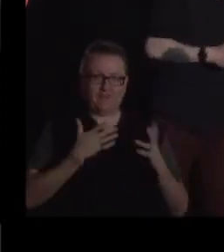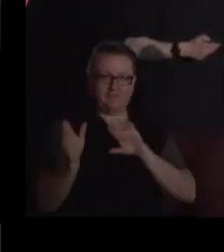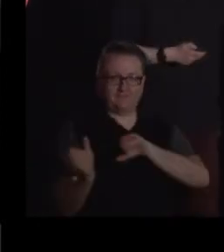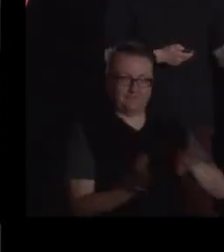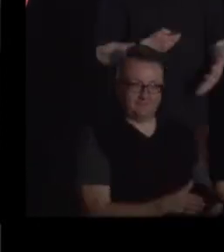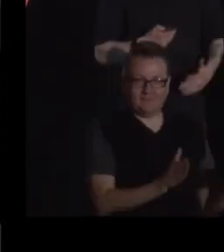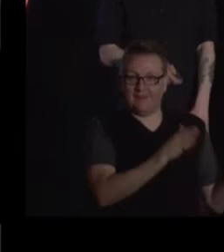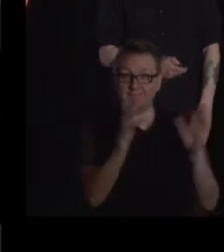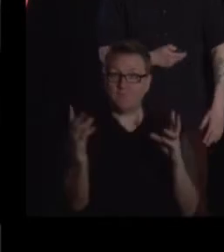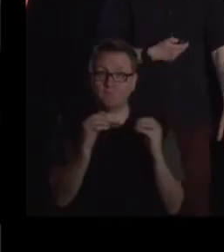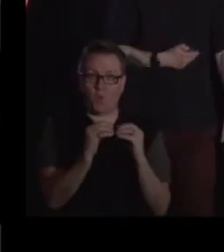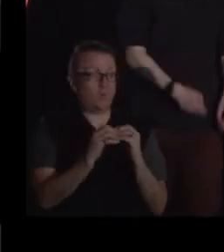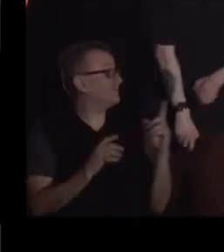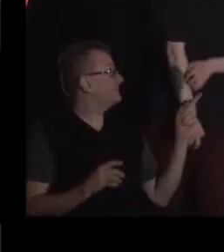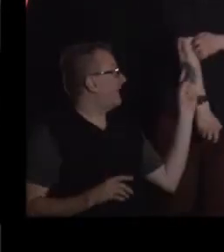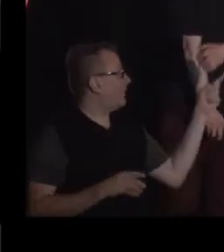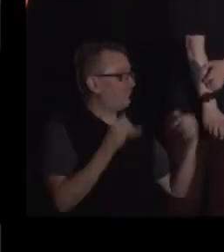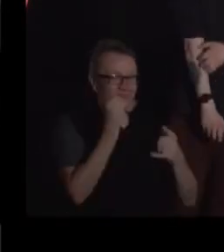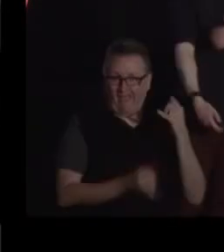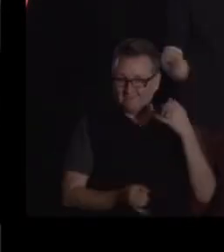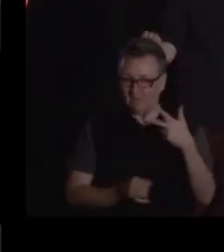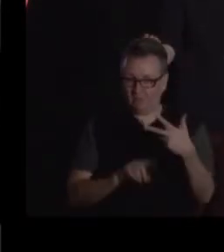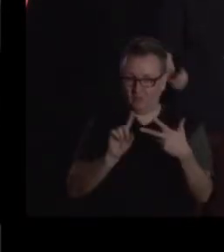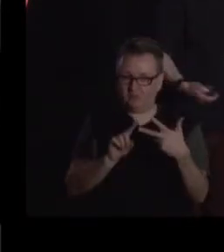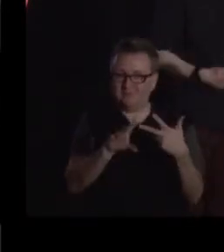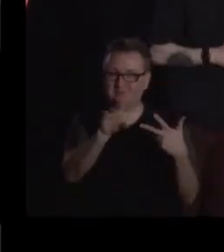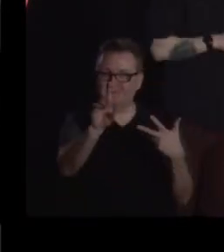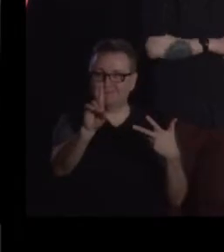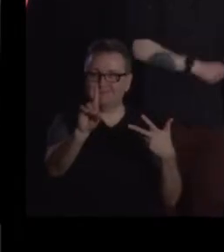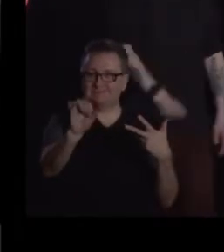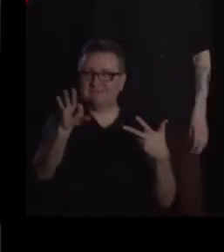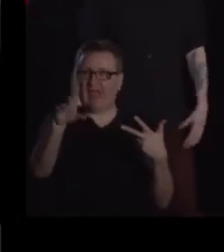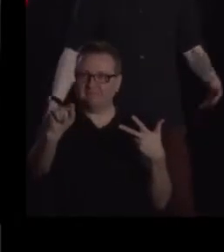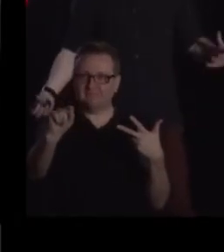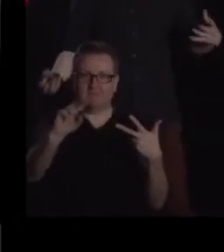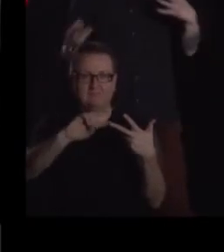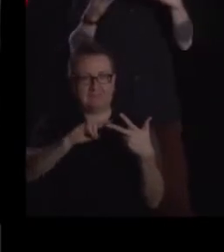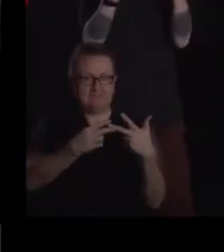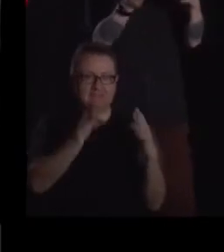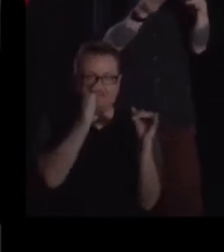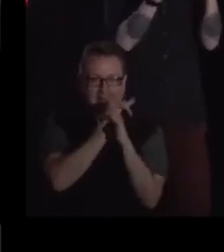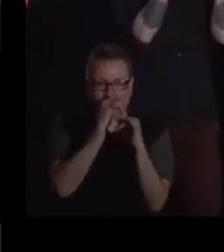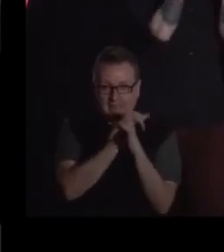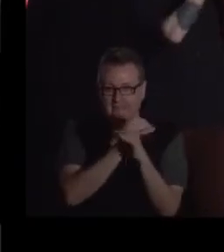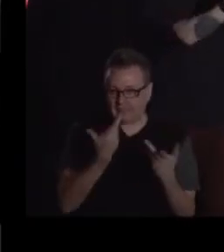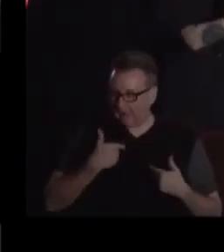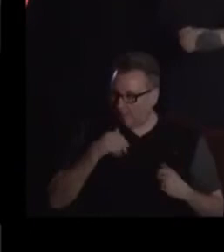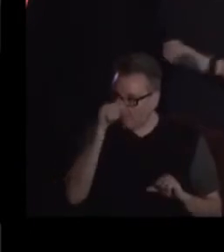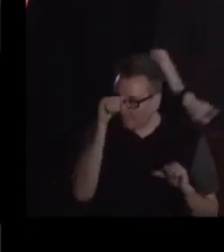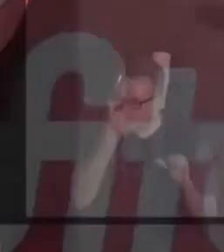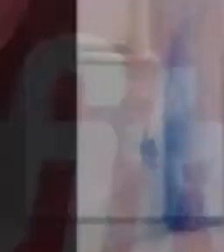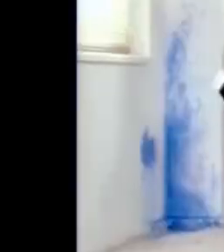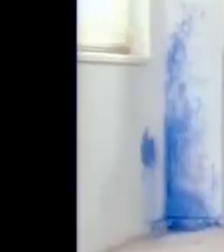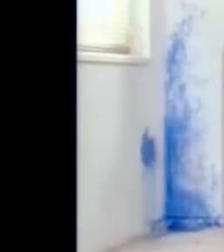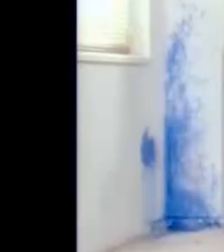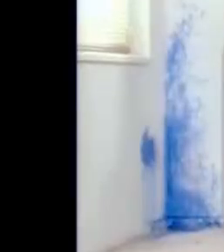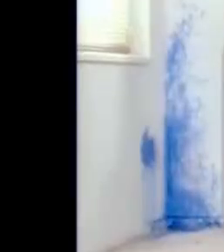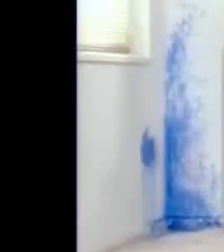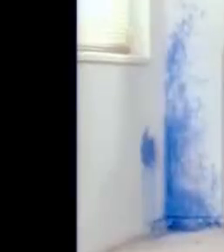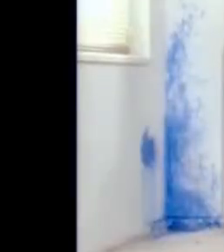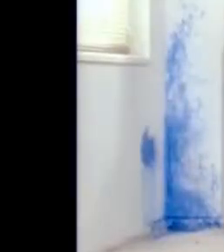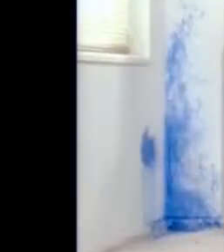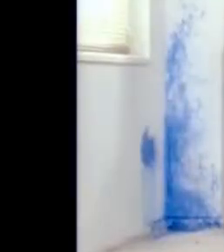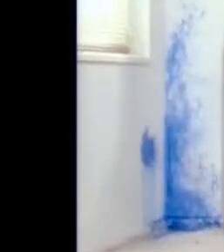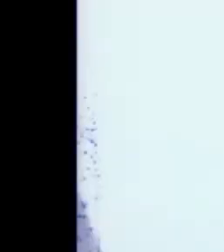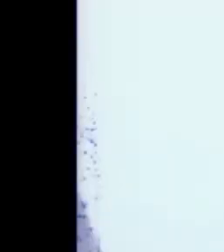say. Lastly, being daft. Being silly. I just really think it's important to remember that we are